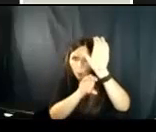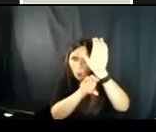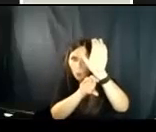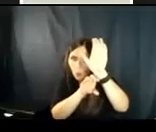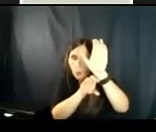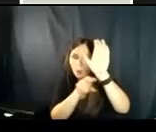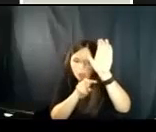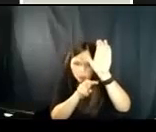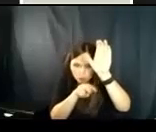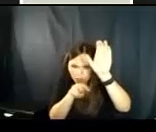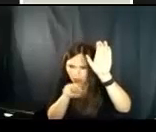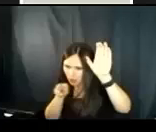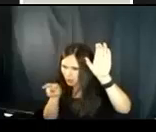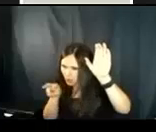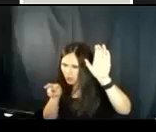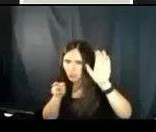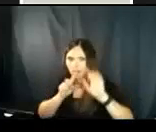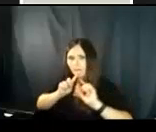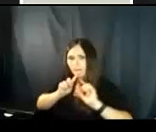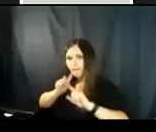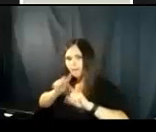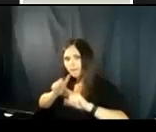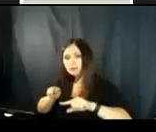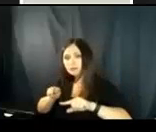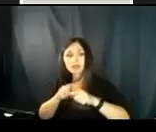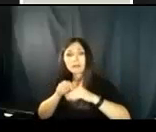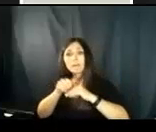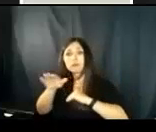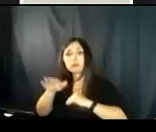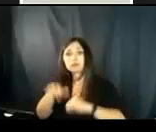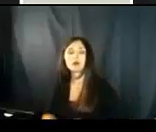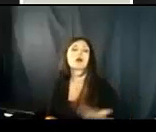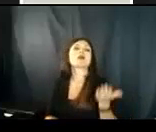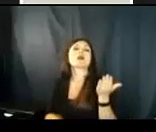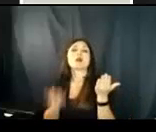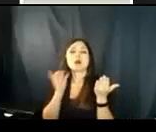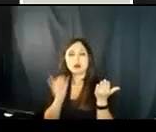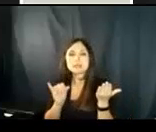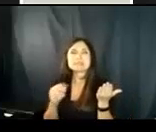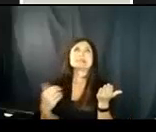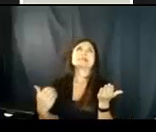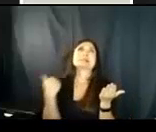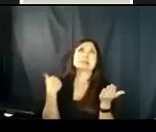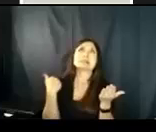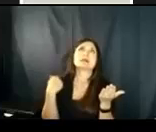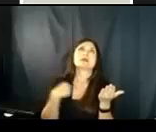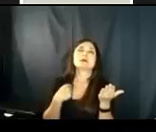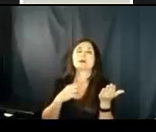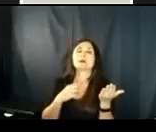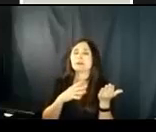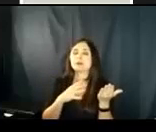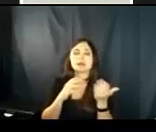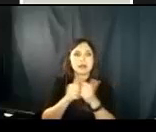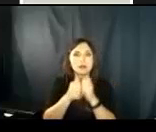that, answer the questions of my assignment, and submit it. And that just reminded me how important it is that